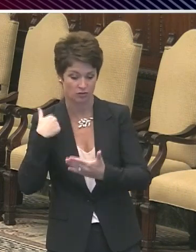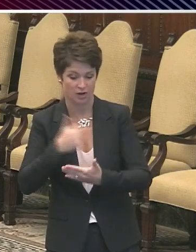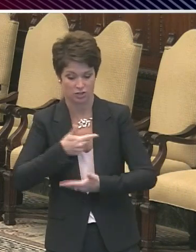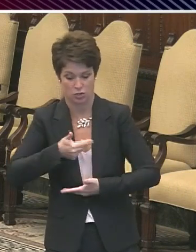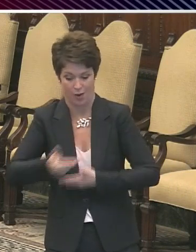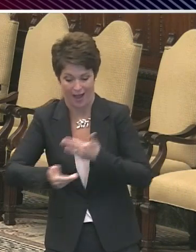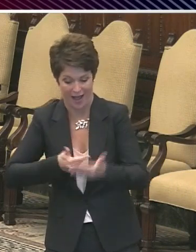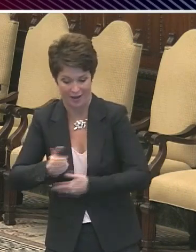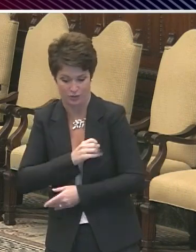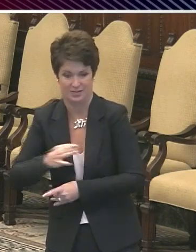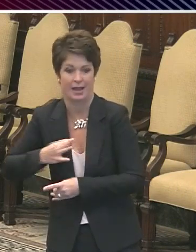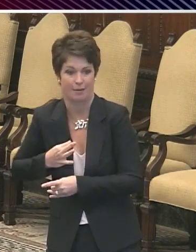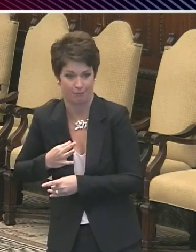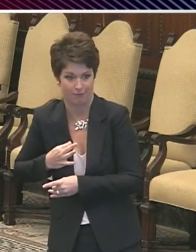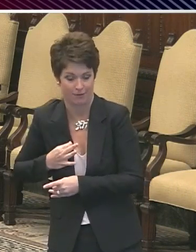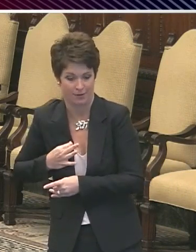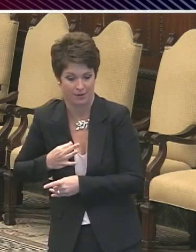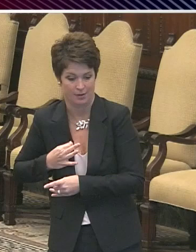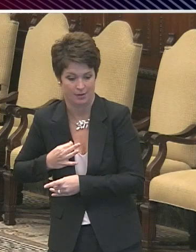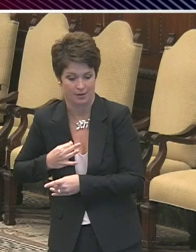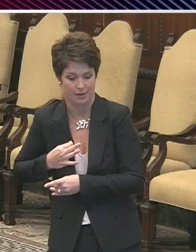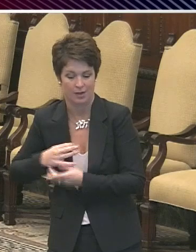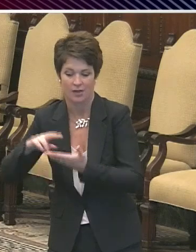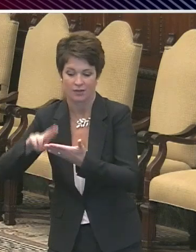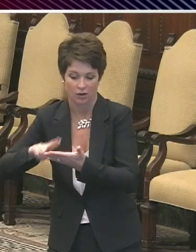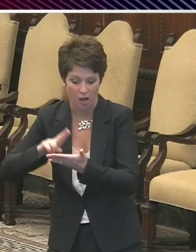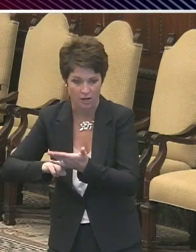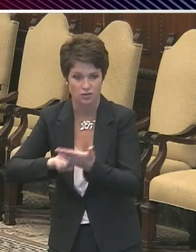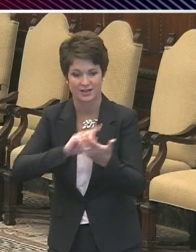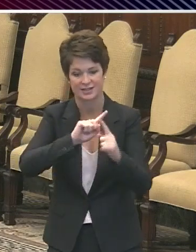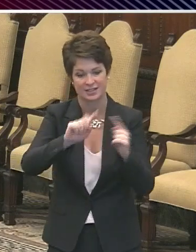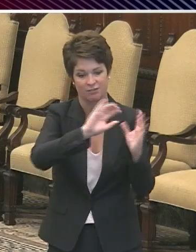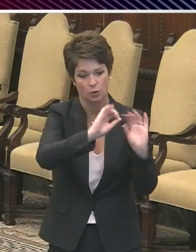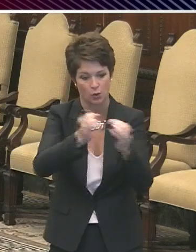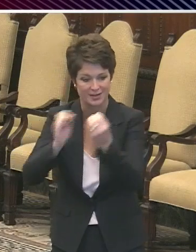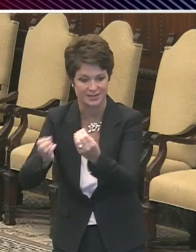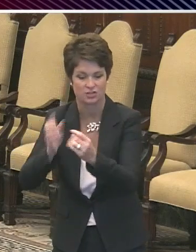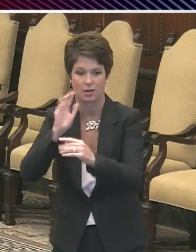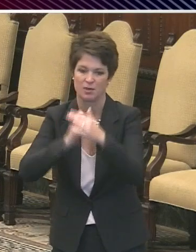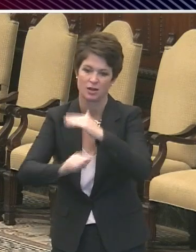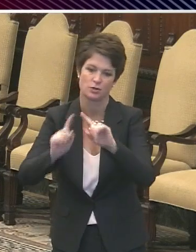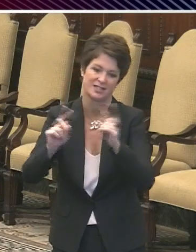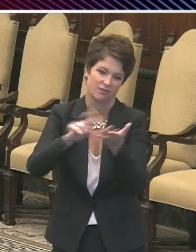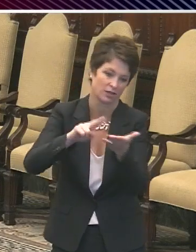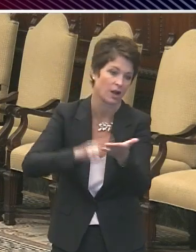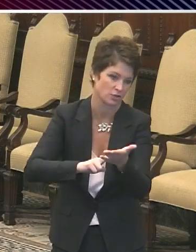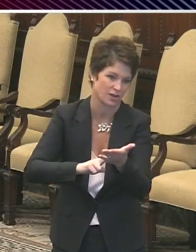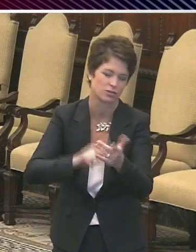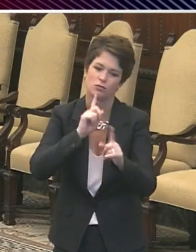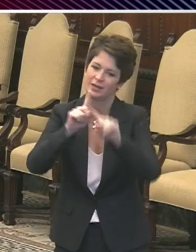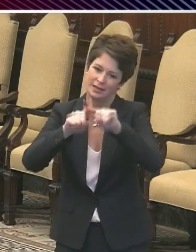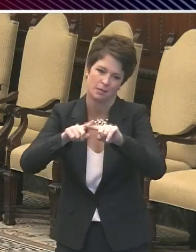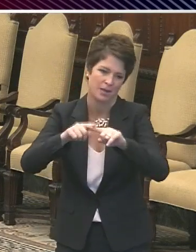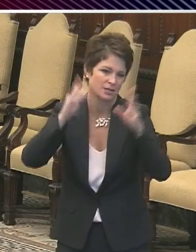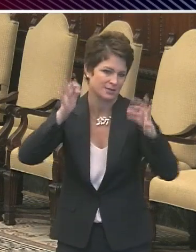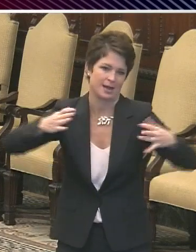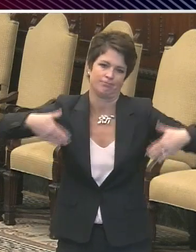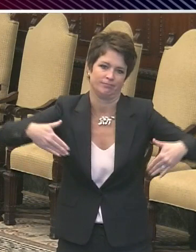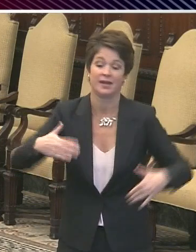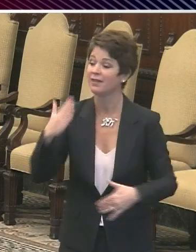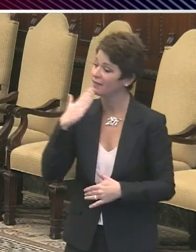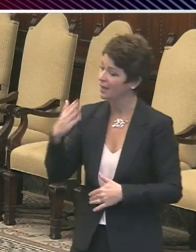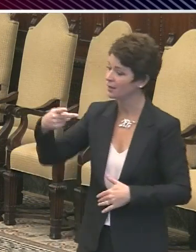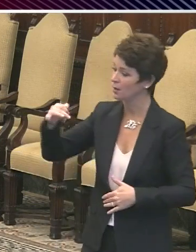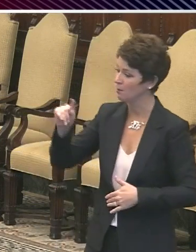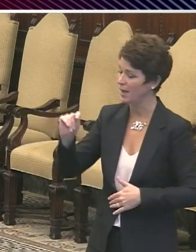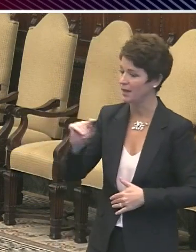hire individual staff people, but there may be contracts with organizations that are separate from that. Okay. Thank you. Thank you,